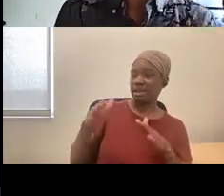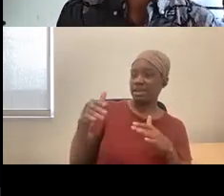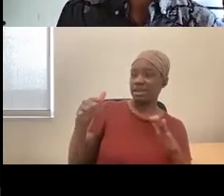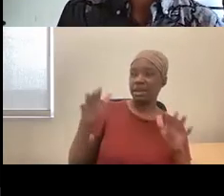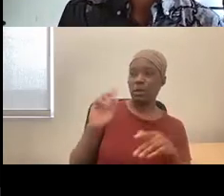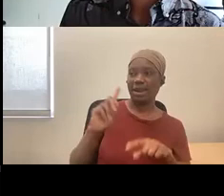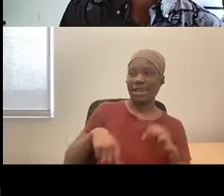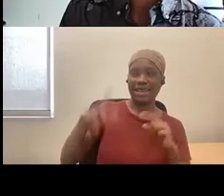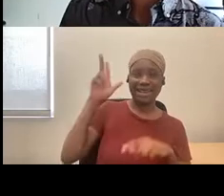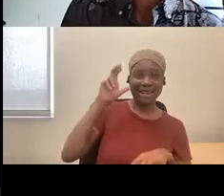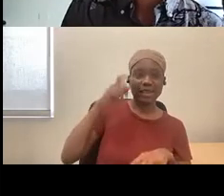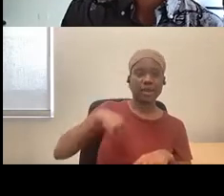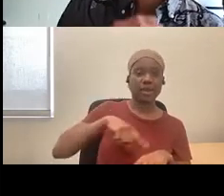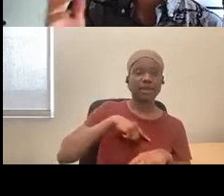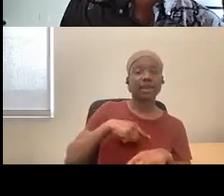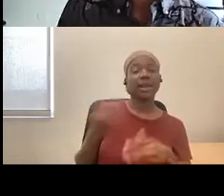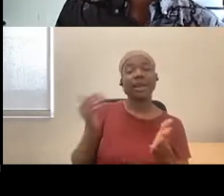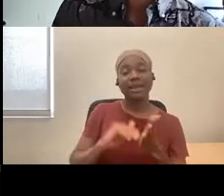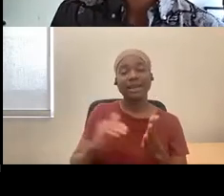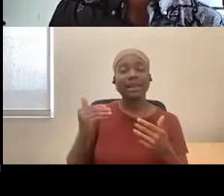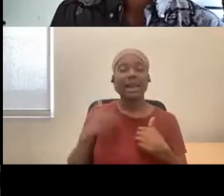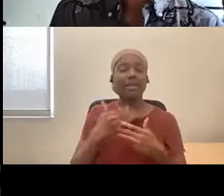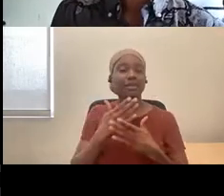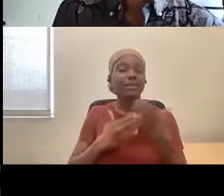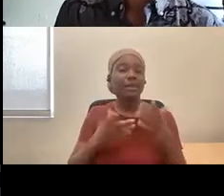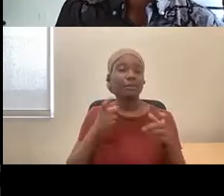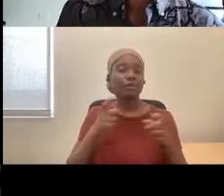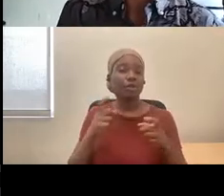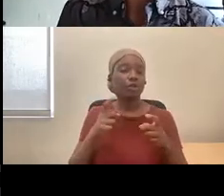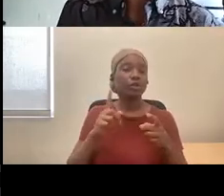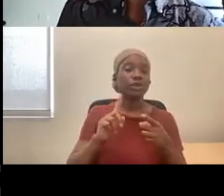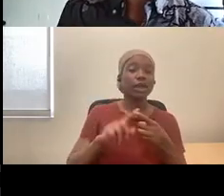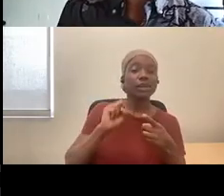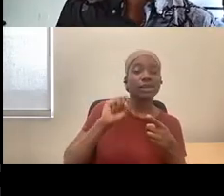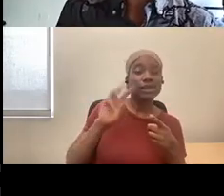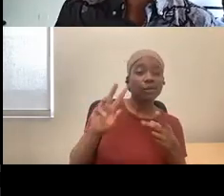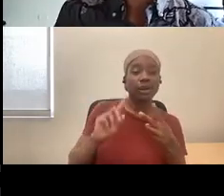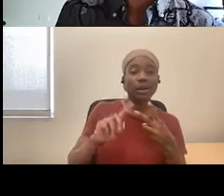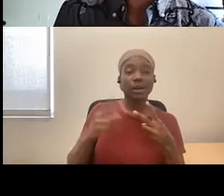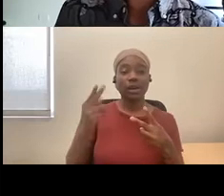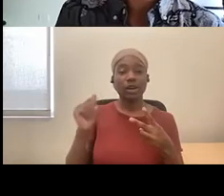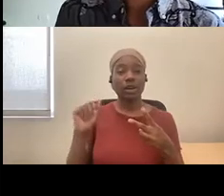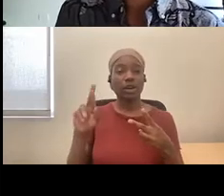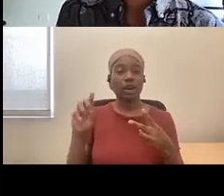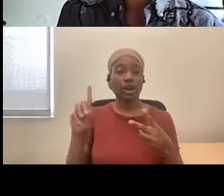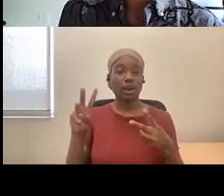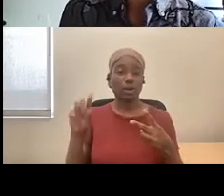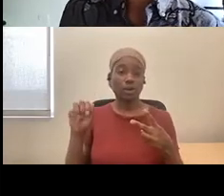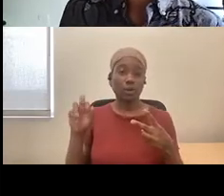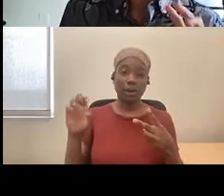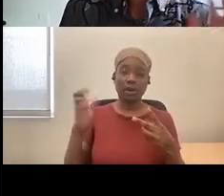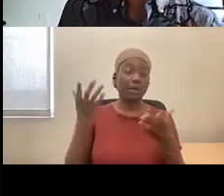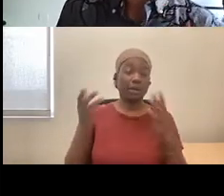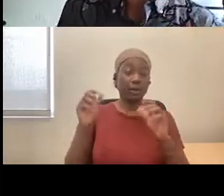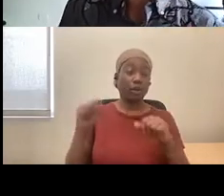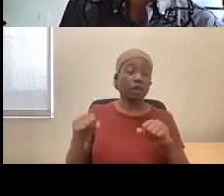They will have controls that are hardware based and software based. So you might be able to put it under 20 pillows or